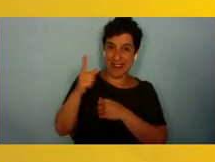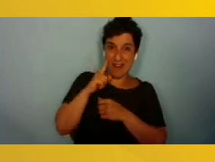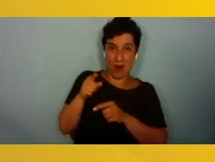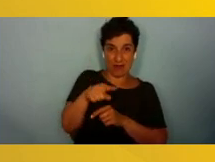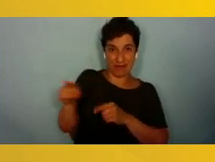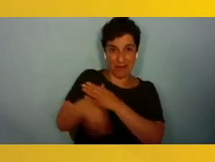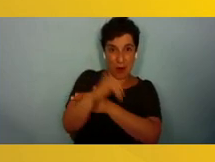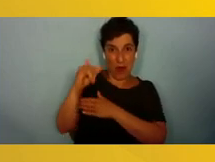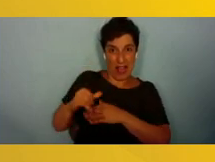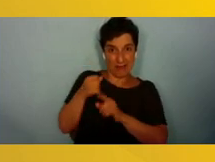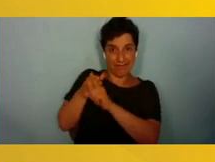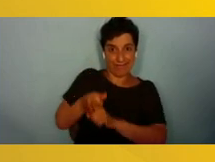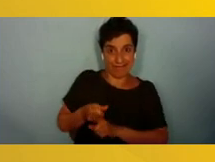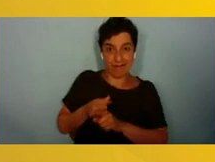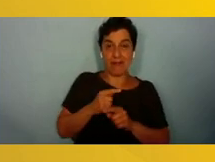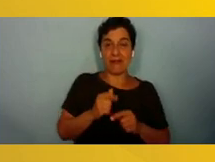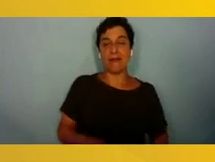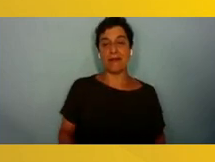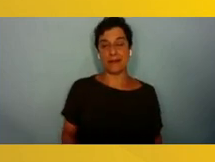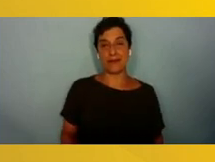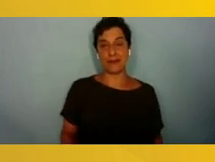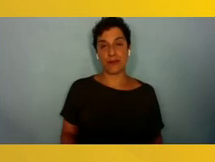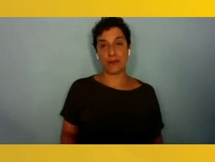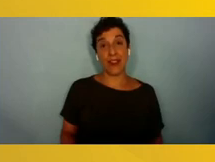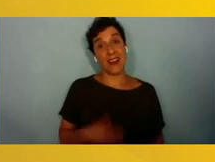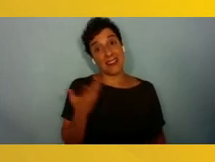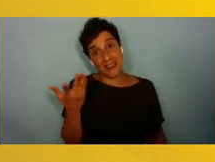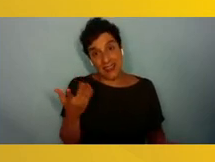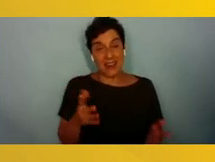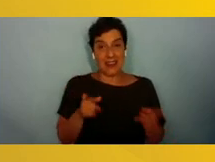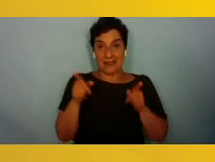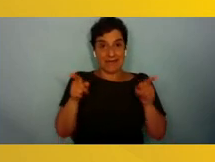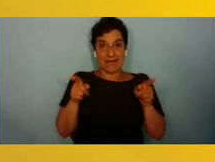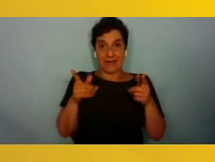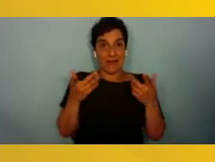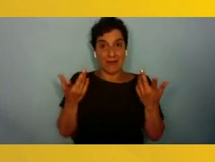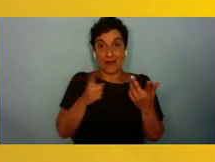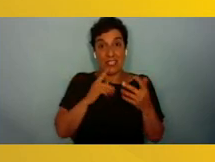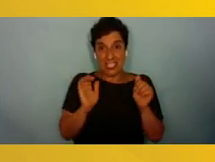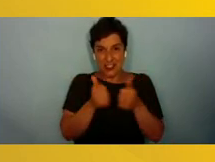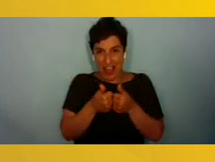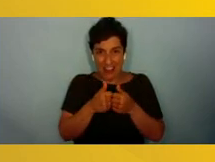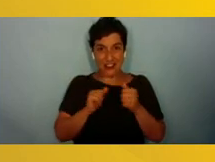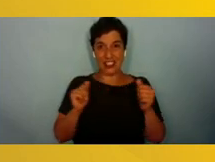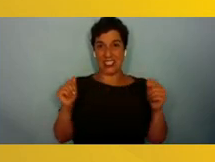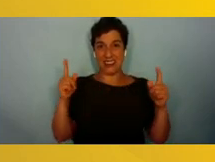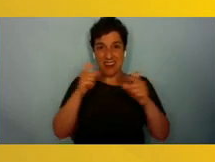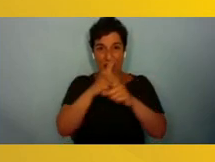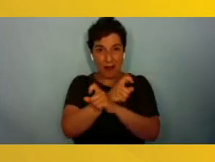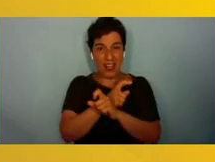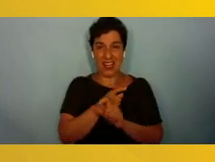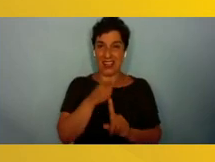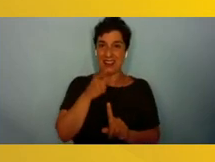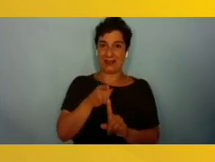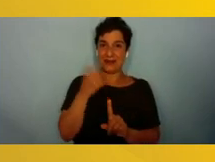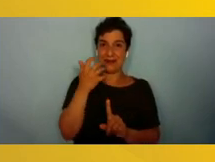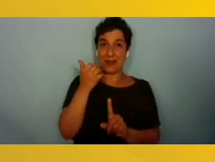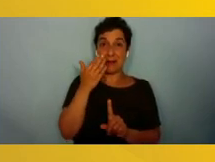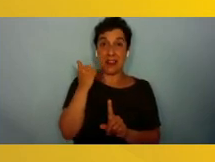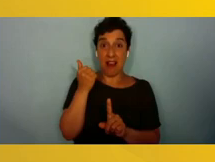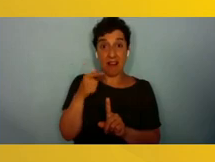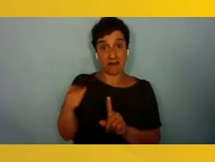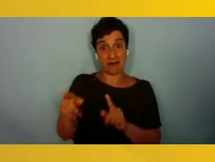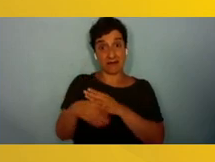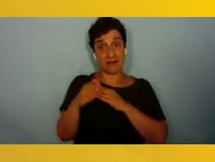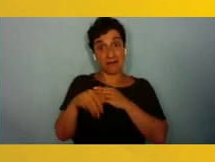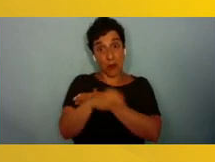So it's a very challenging and complex problem because these, you know, these whales are